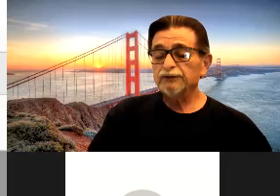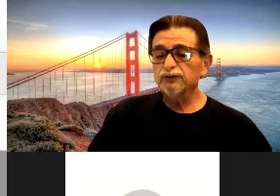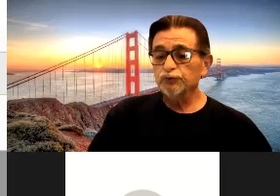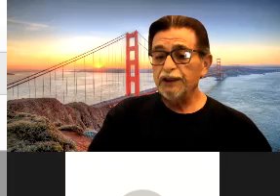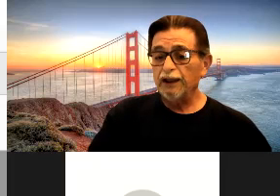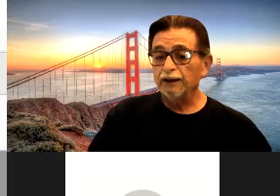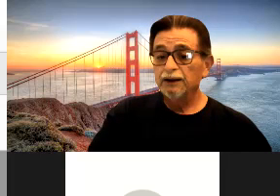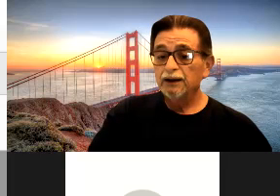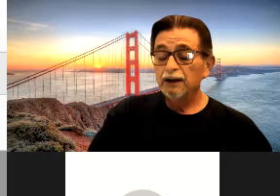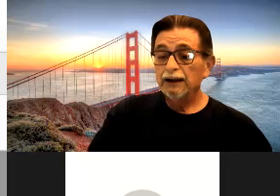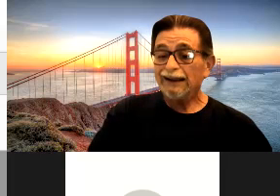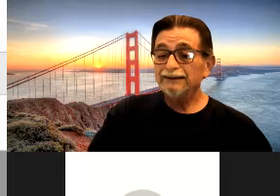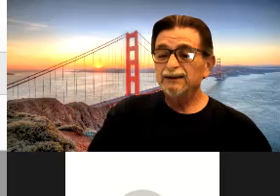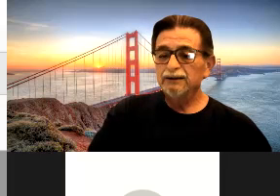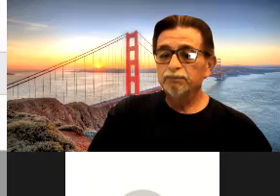with respect to 3A,